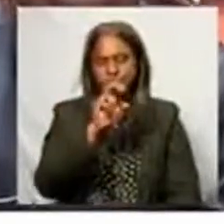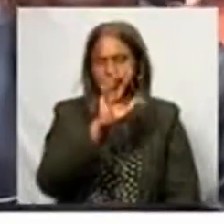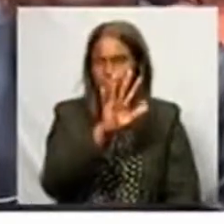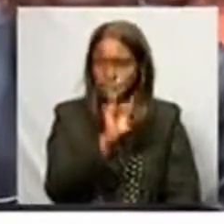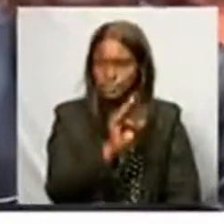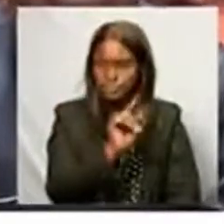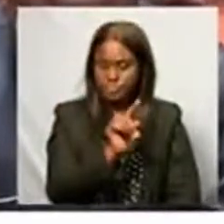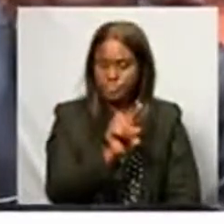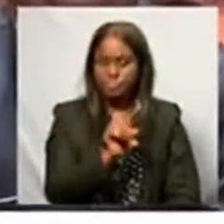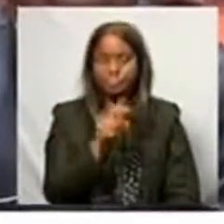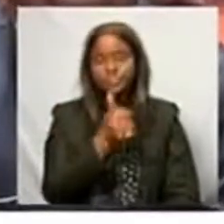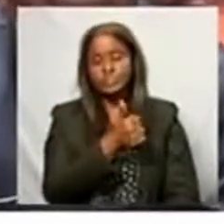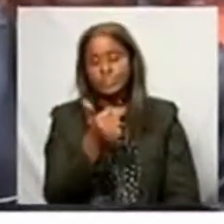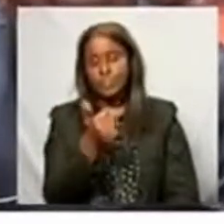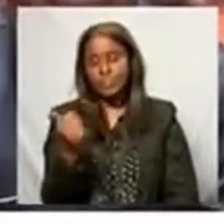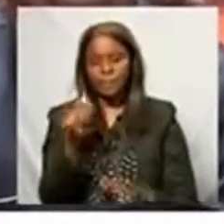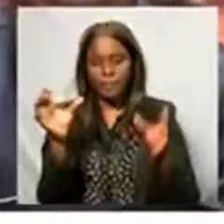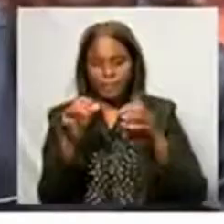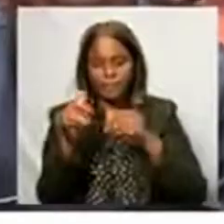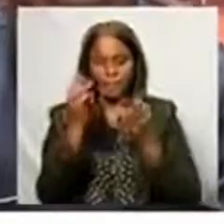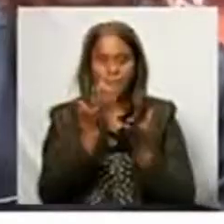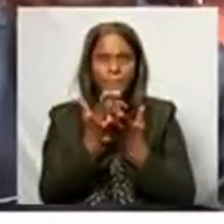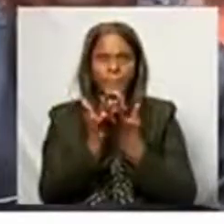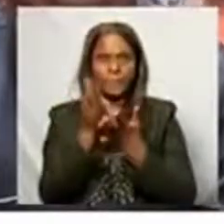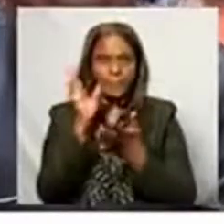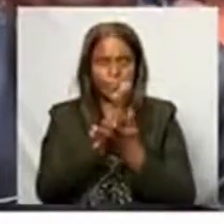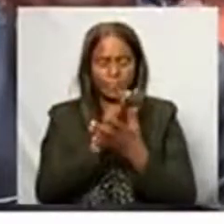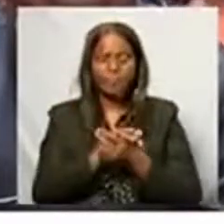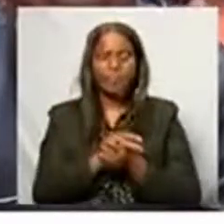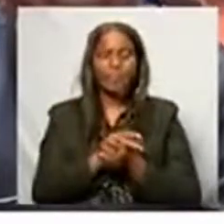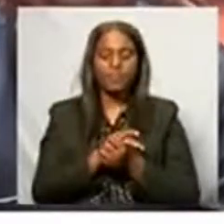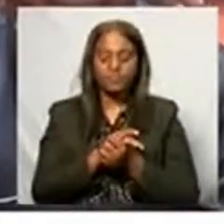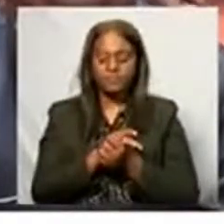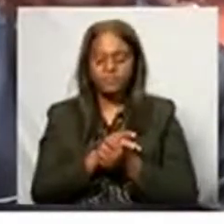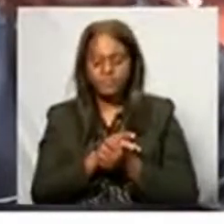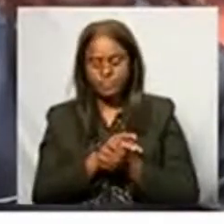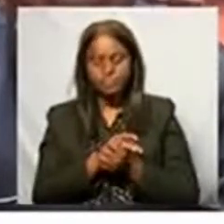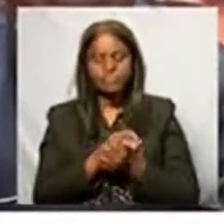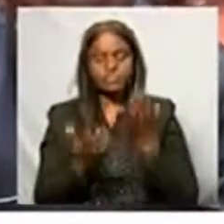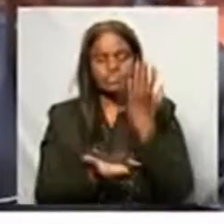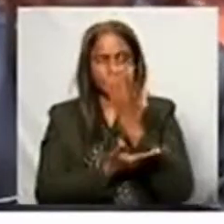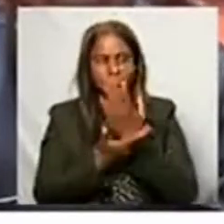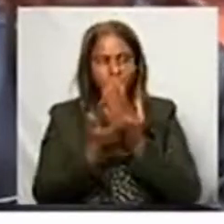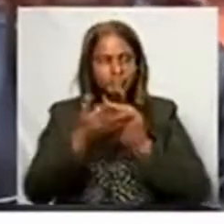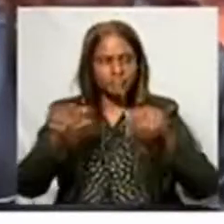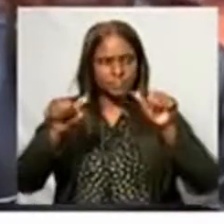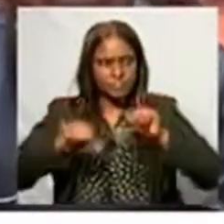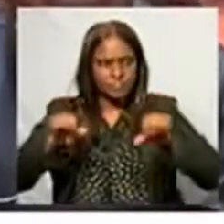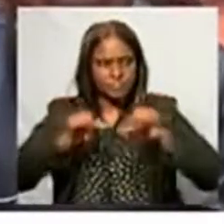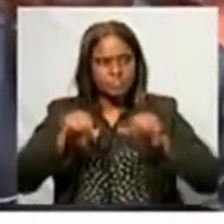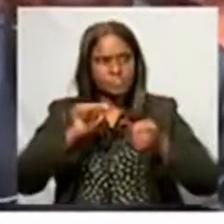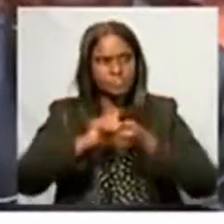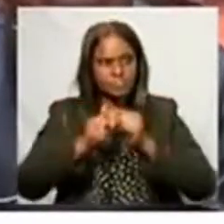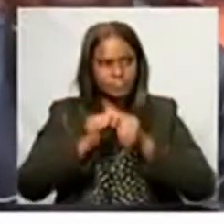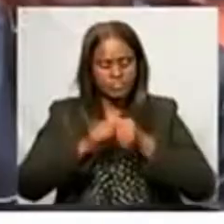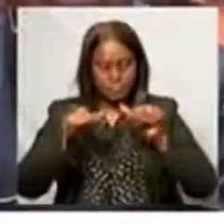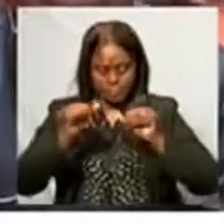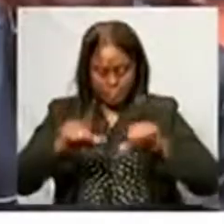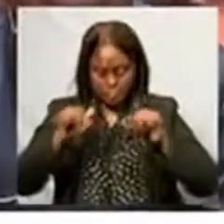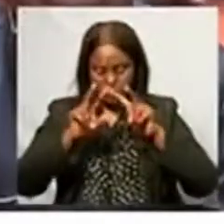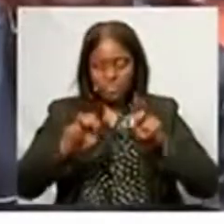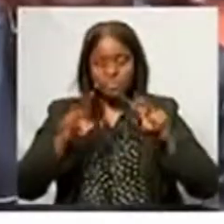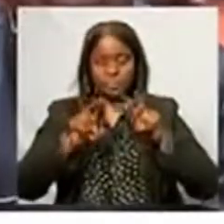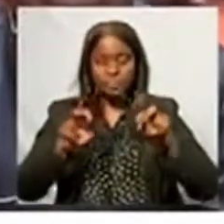257. Well, the committee recommends that it must go for audit queries, for audit